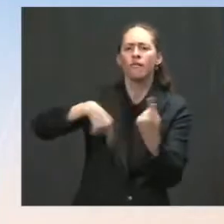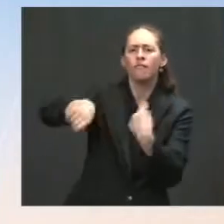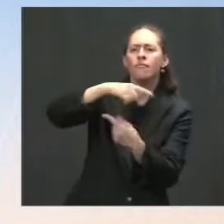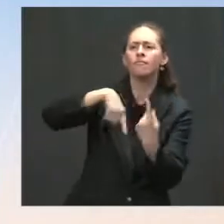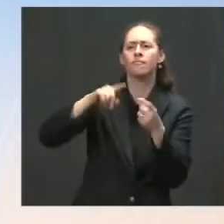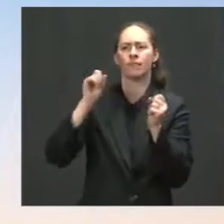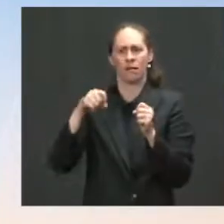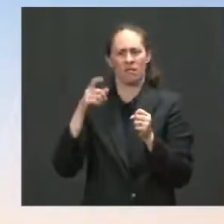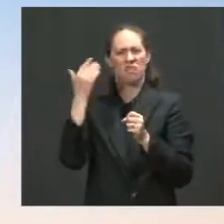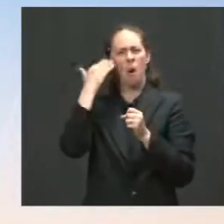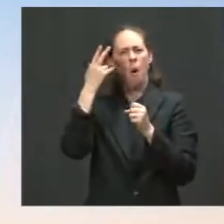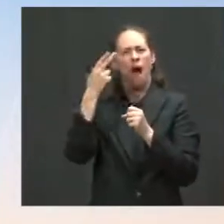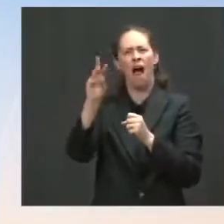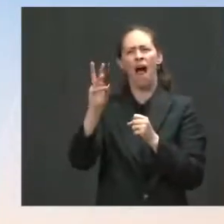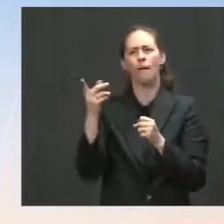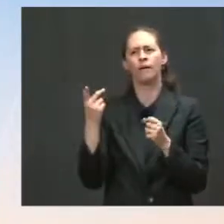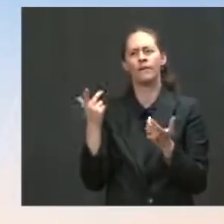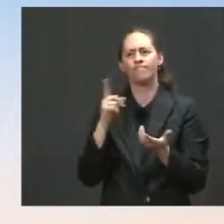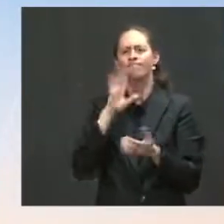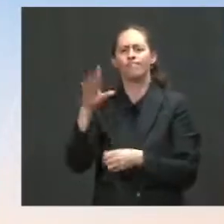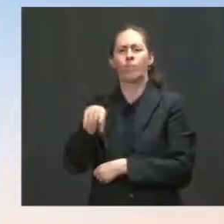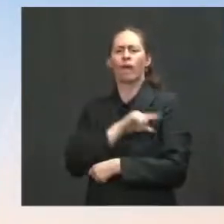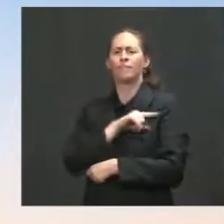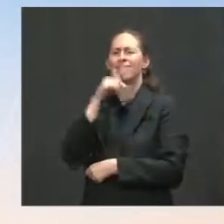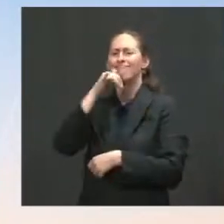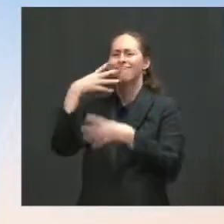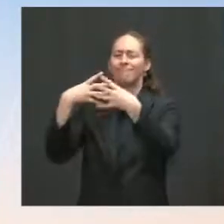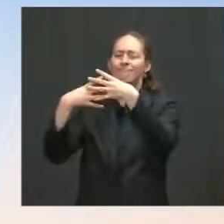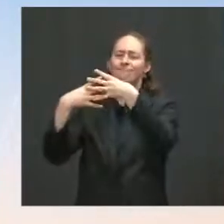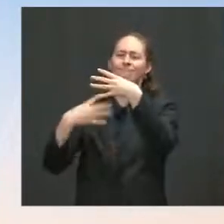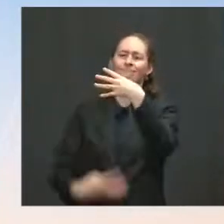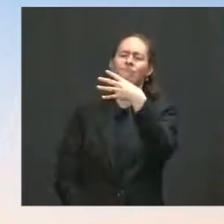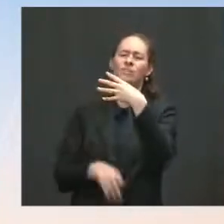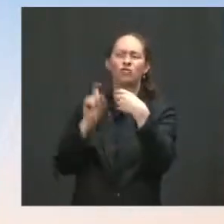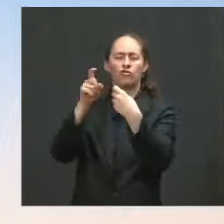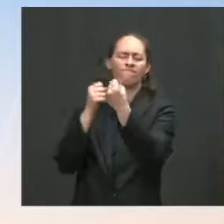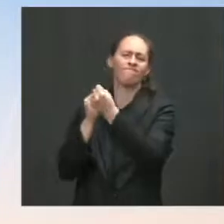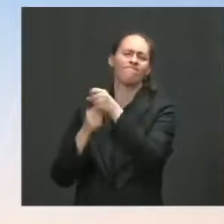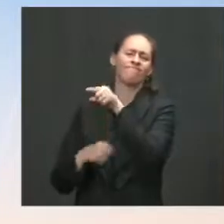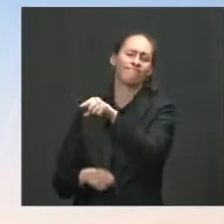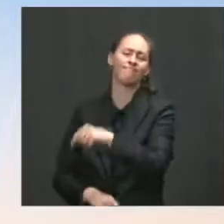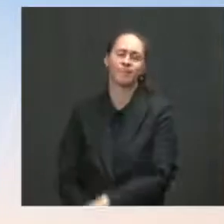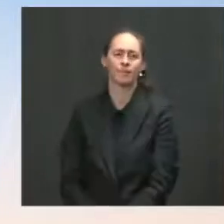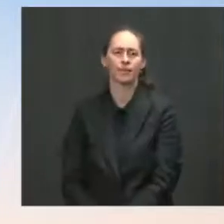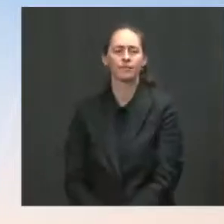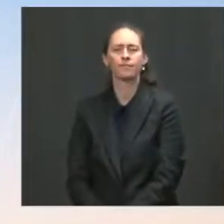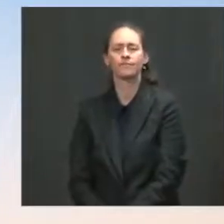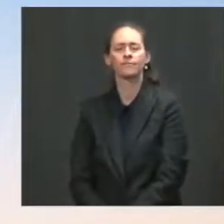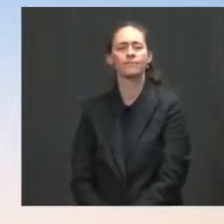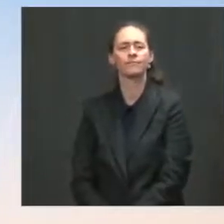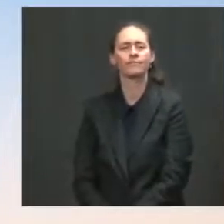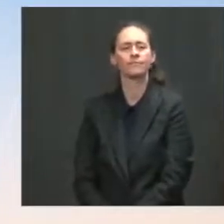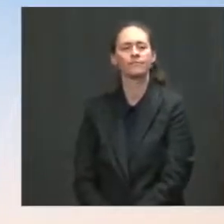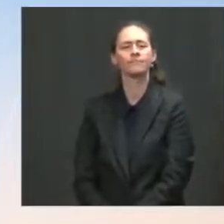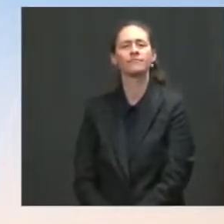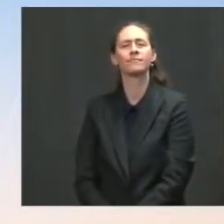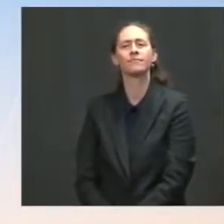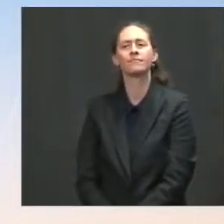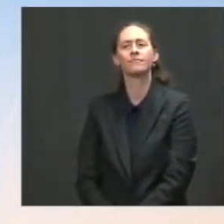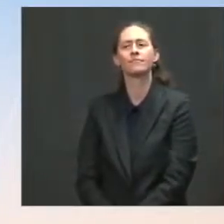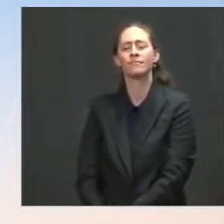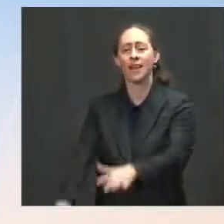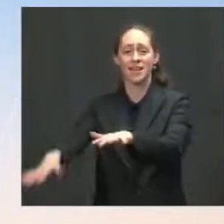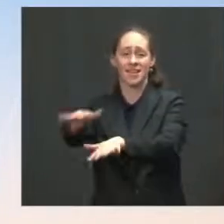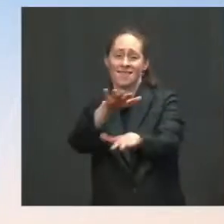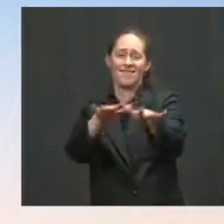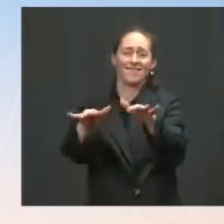strong qualifications and nomination. I'm just going to jump around and I'll come back. Okay, go ahead in the middle, Go ahead. Question. Sorry. Go ahead right